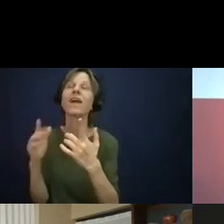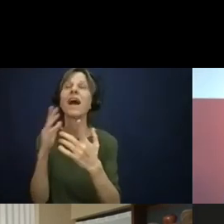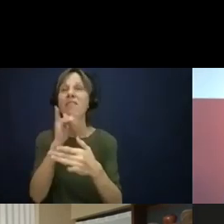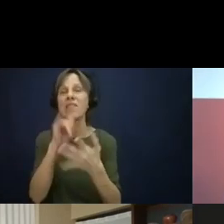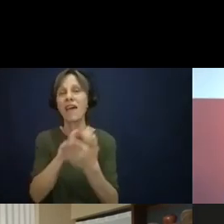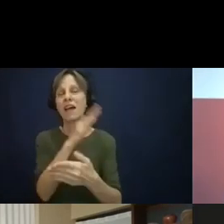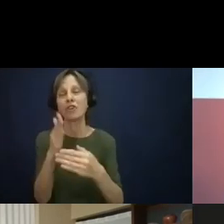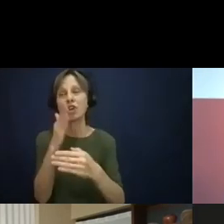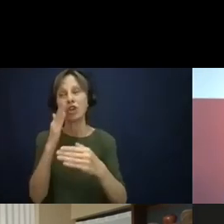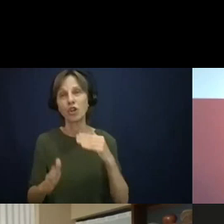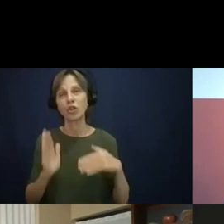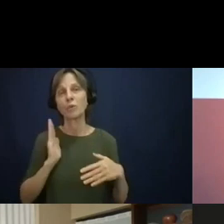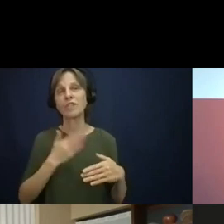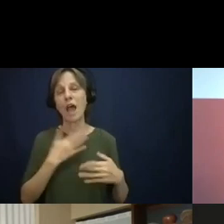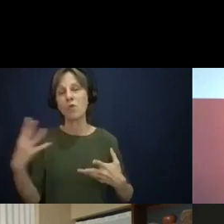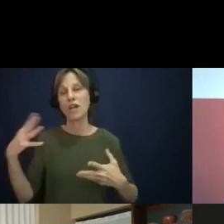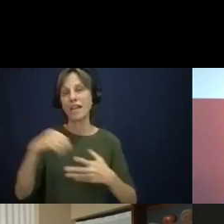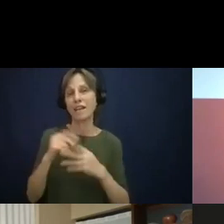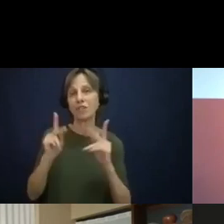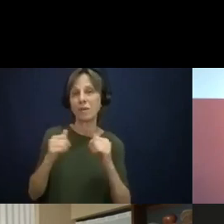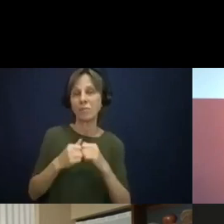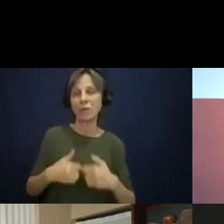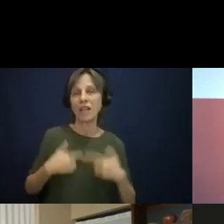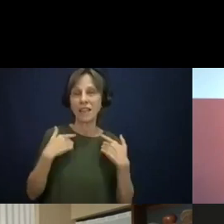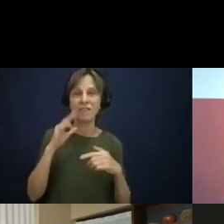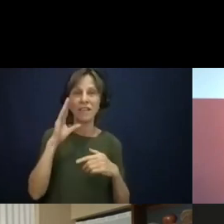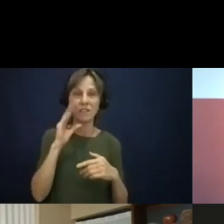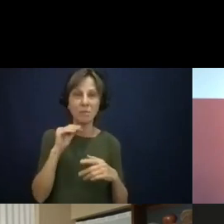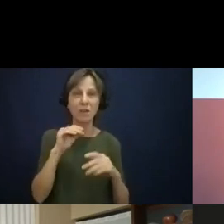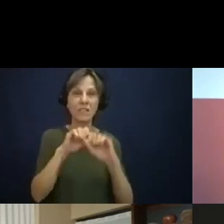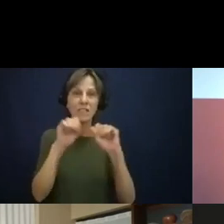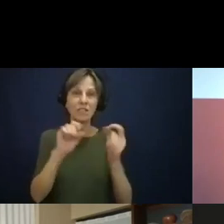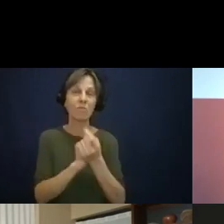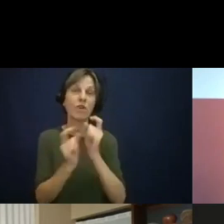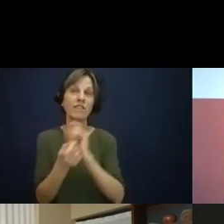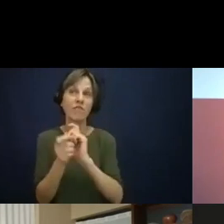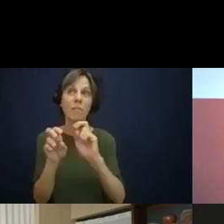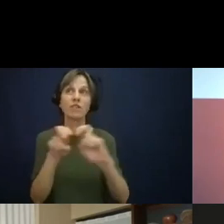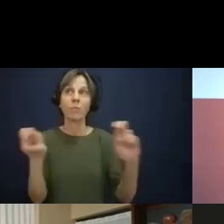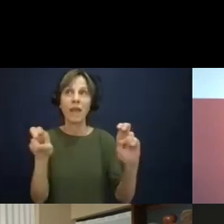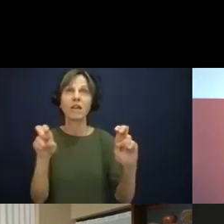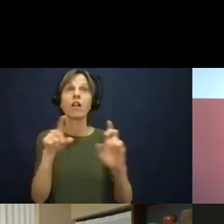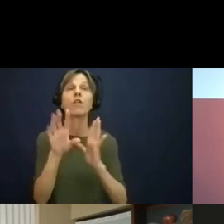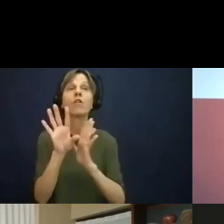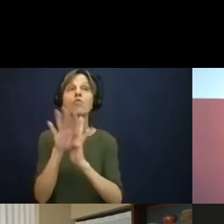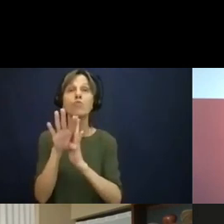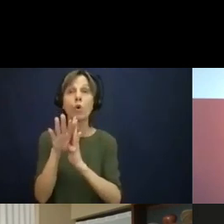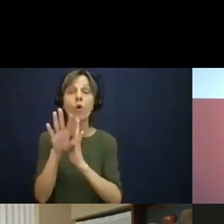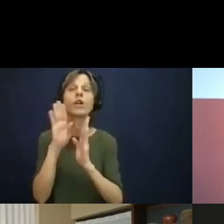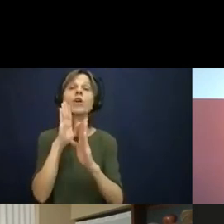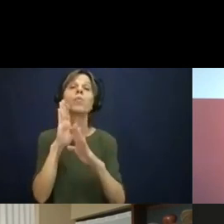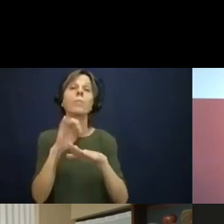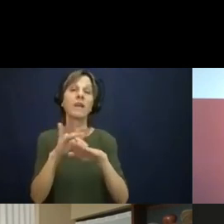our Engaging People with Lived Experience in System Transformation panel. The recording will be available online, and once it